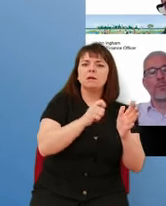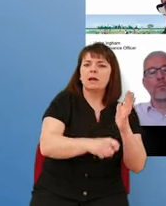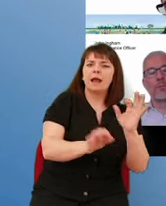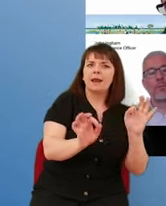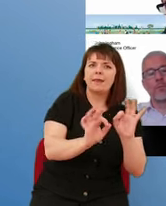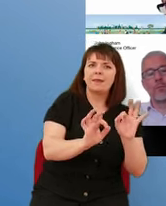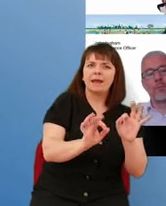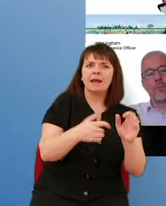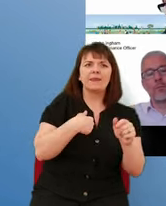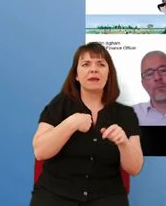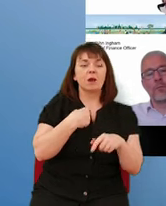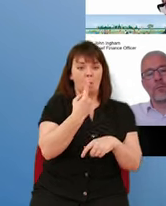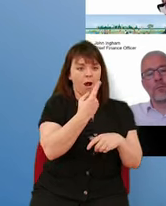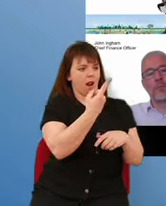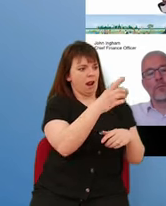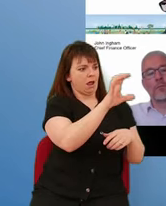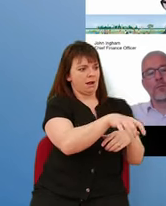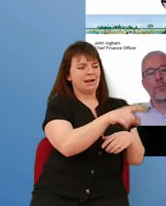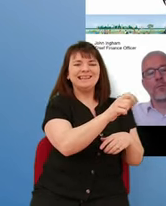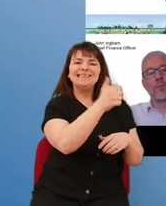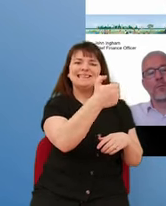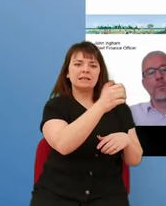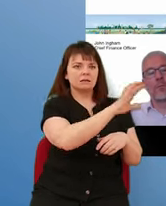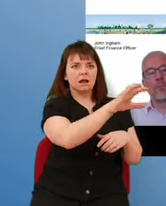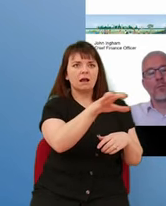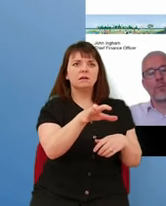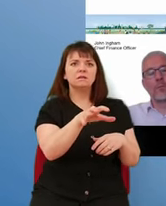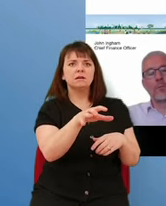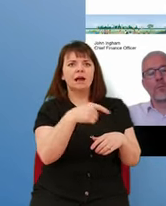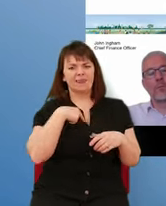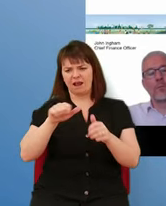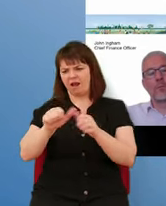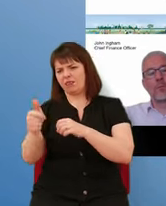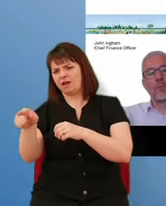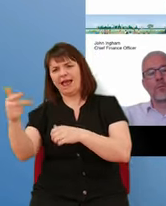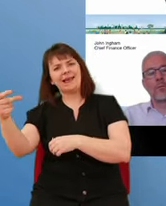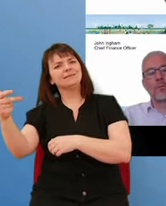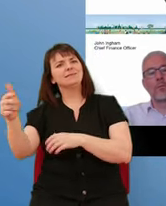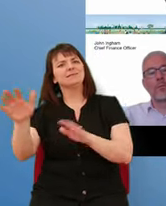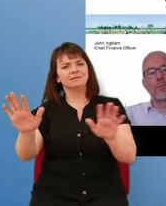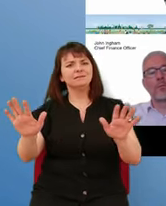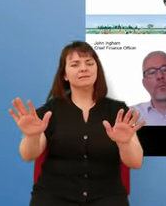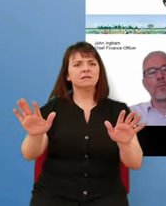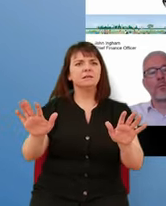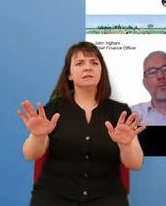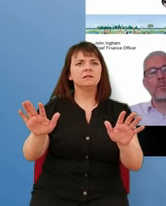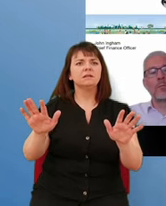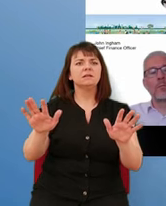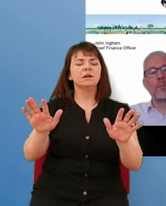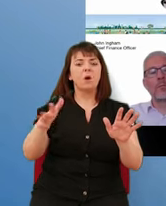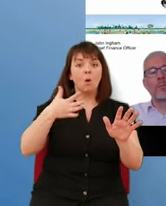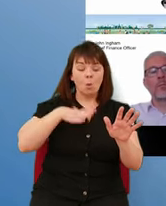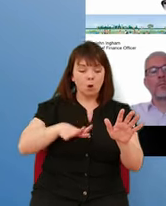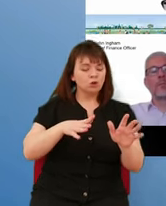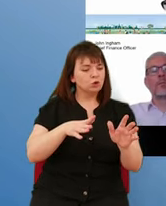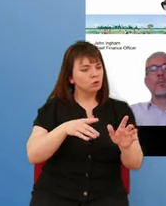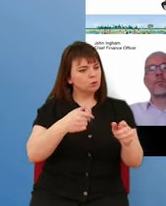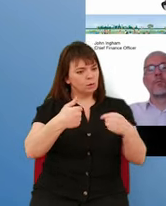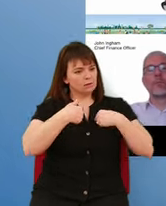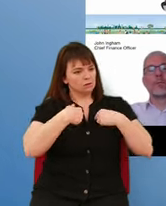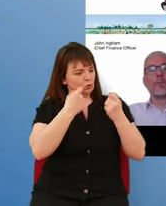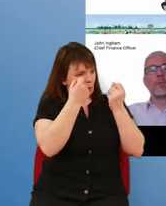understand the concerns around offering their services. One of them I know is linked directly to the pandemic